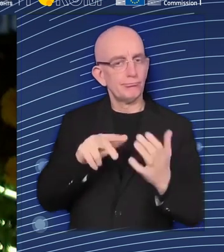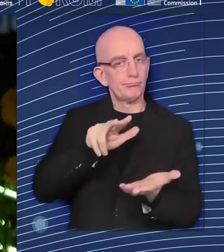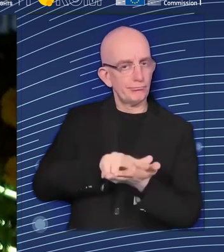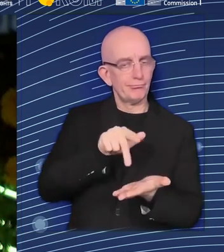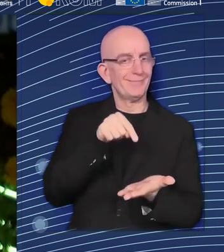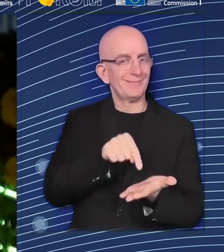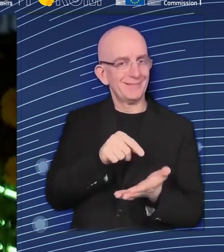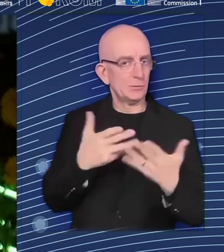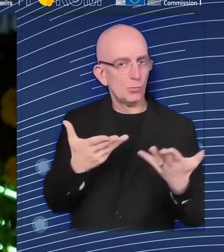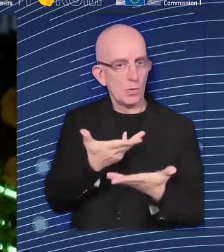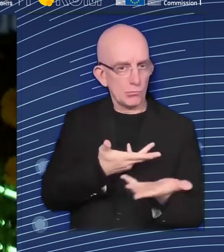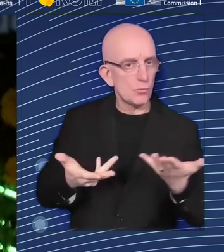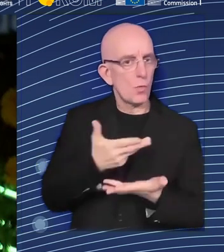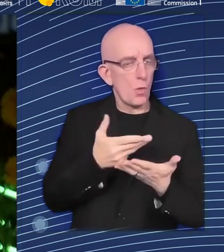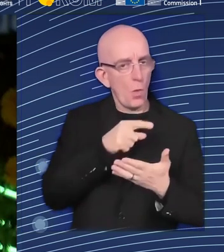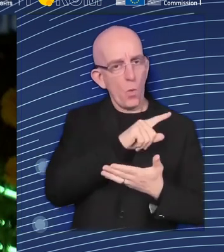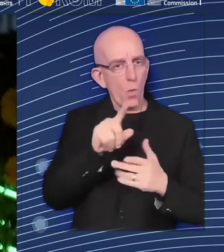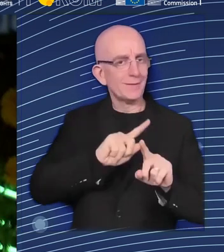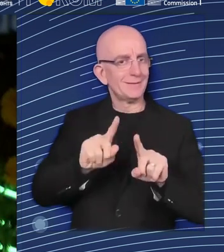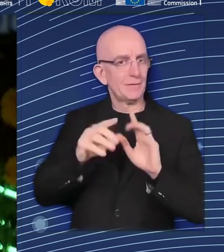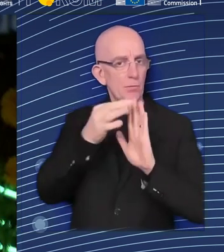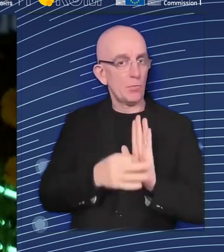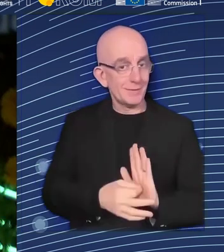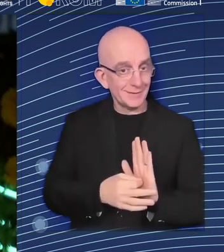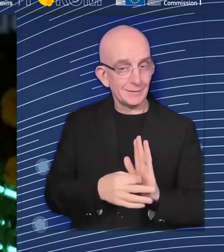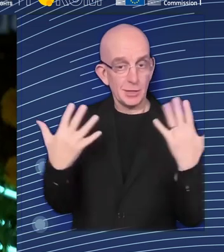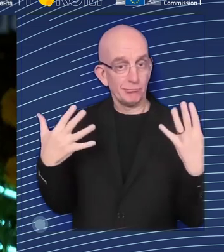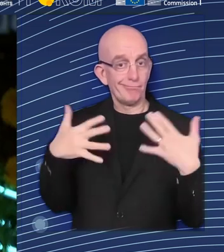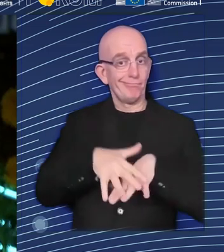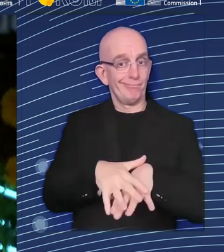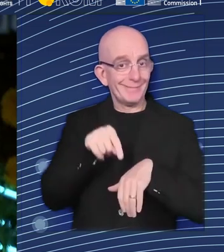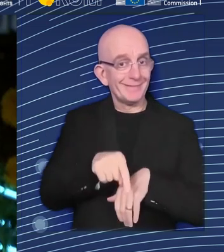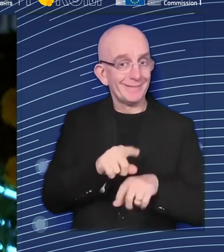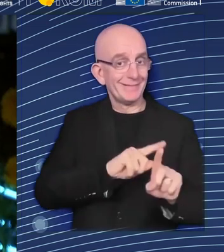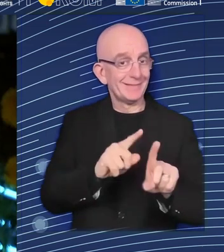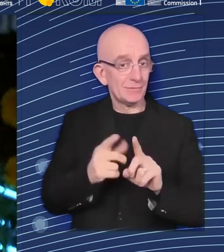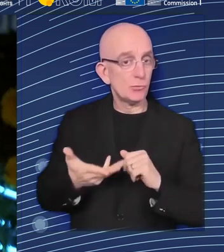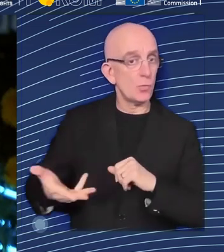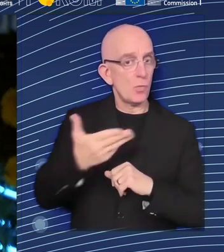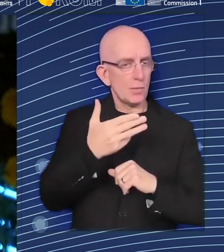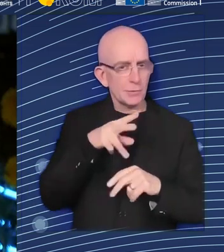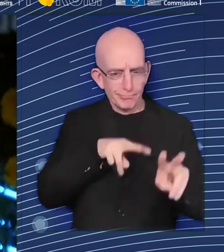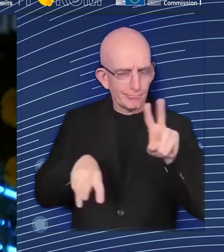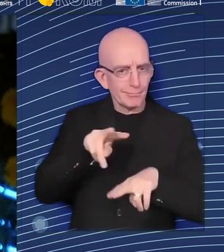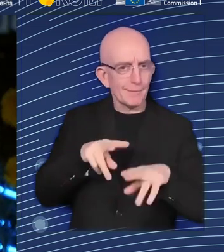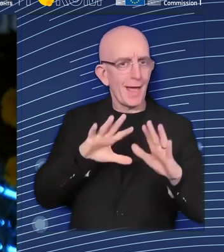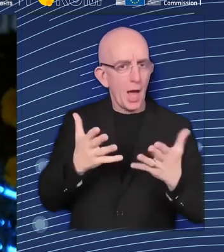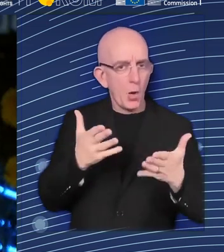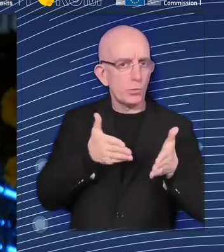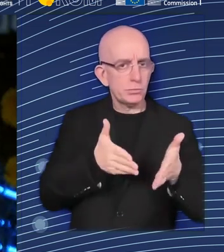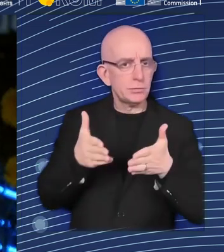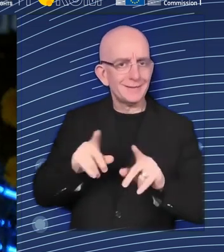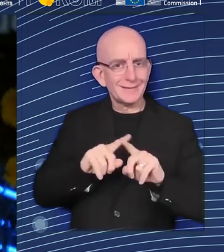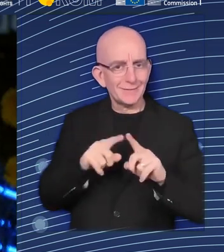of cohesion investments. As we close this forum, I'm optimistic about the transformative power of